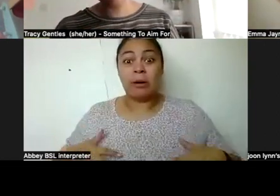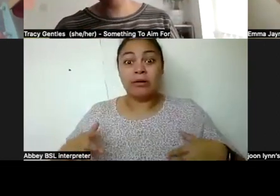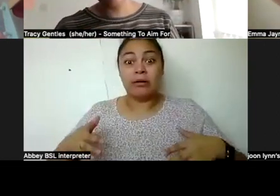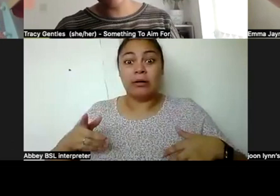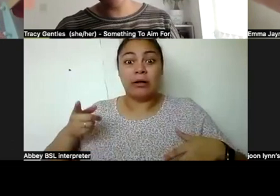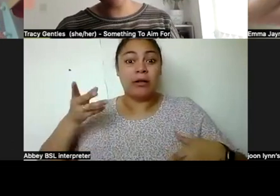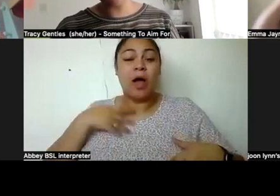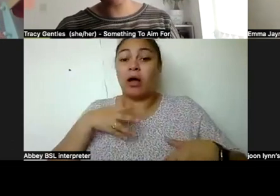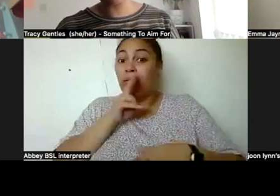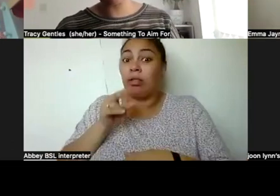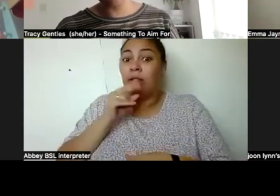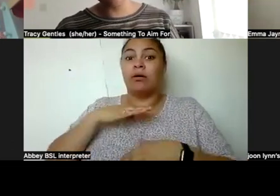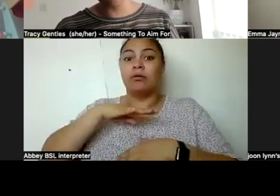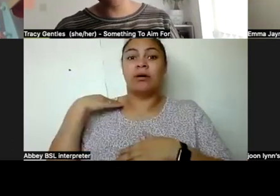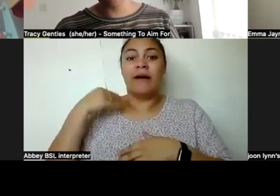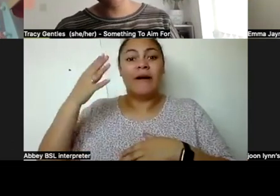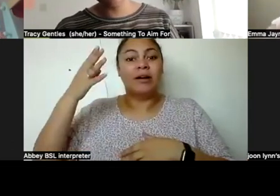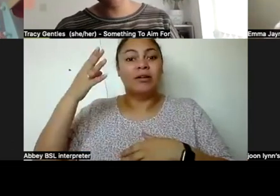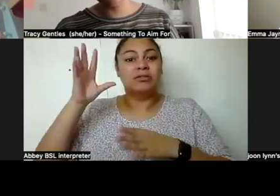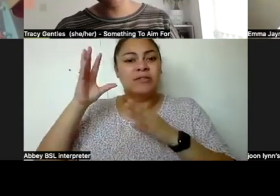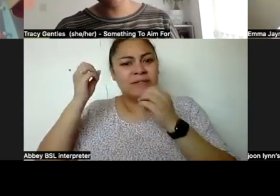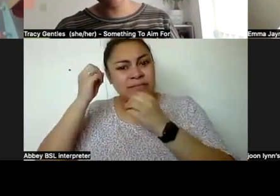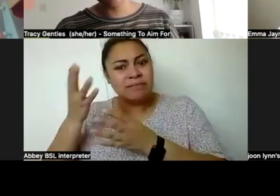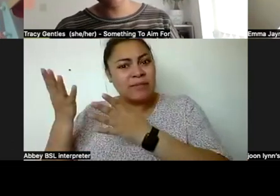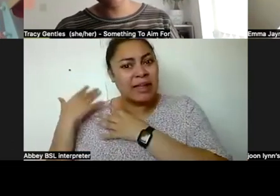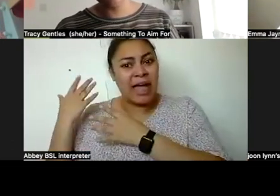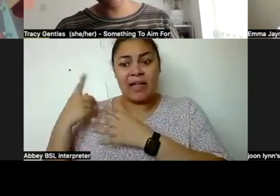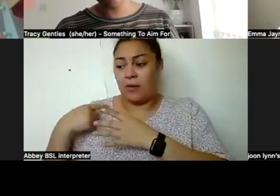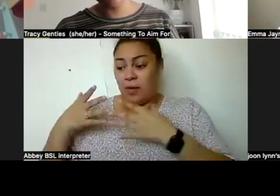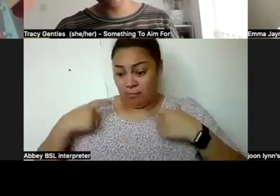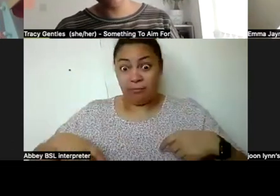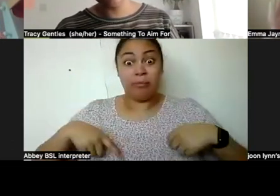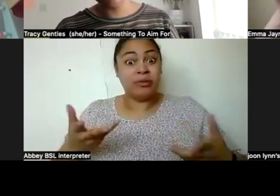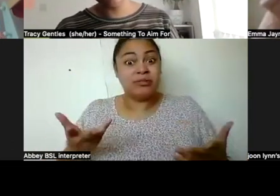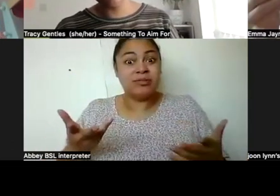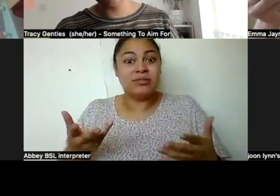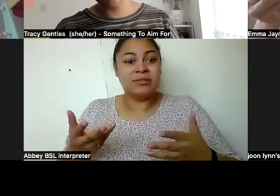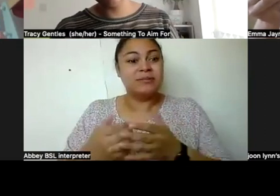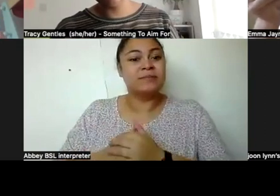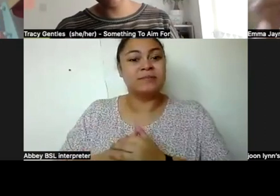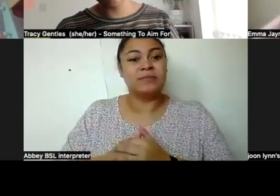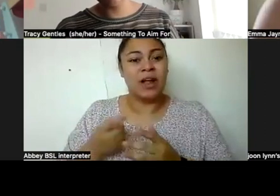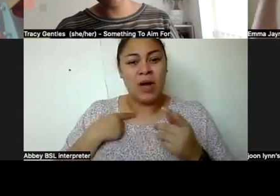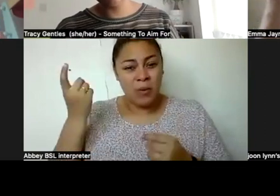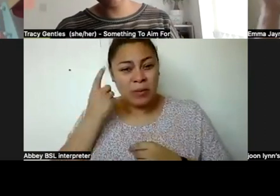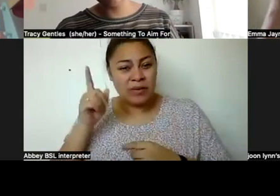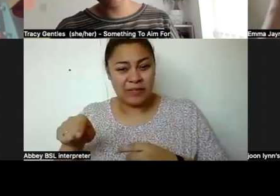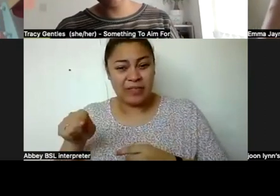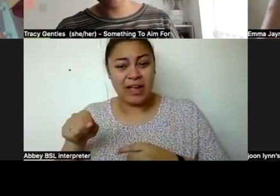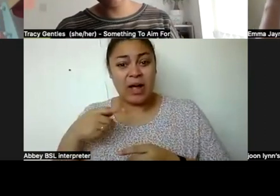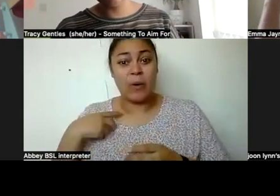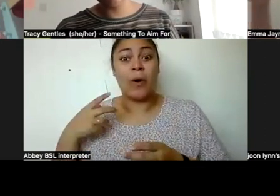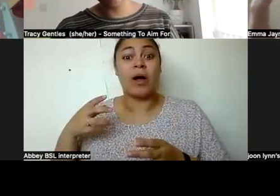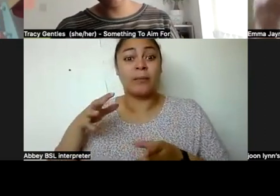off at the neck and forget we're physical beings. And I wonder if that's the stage we as a